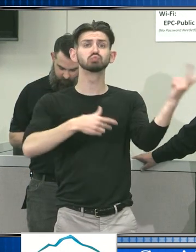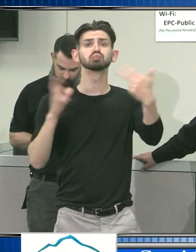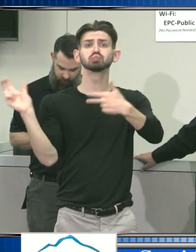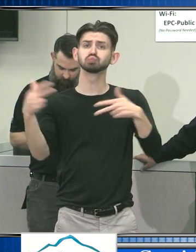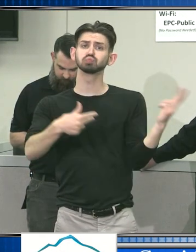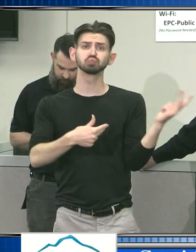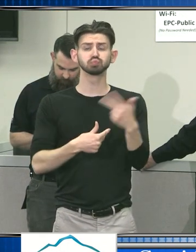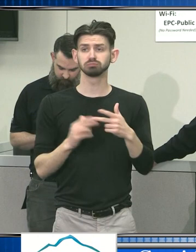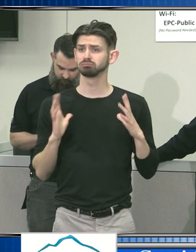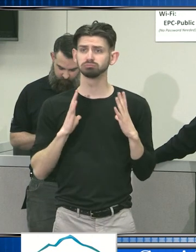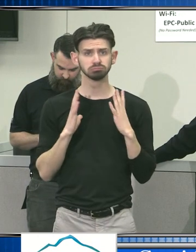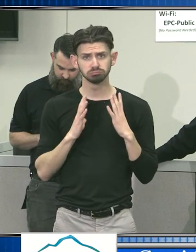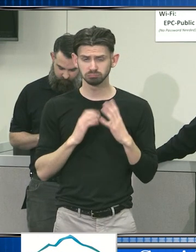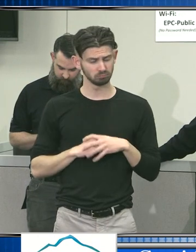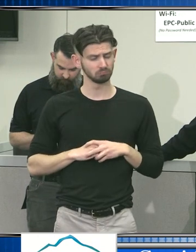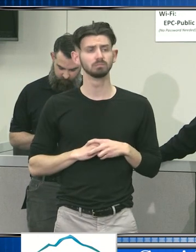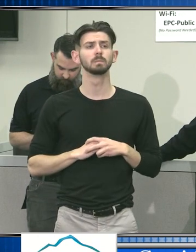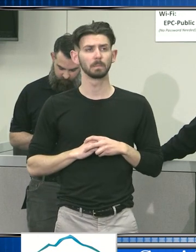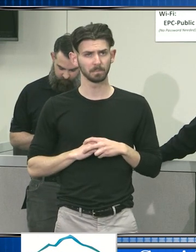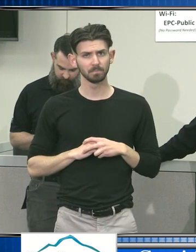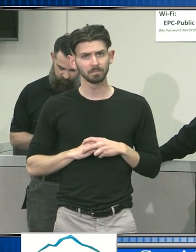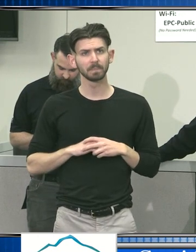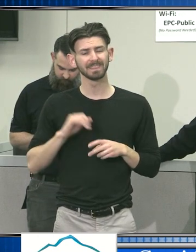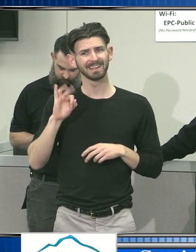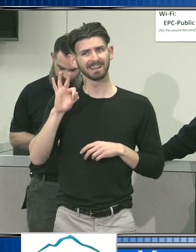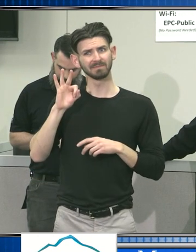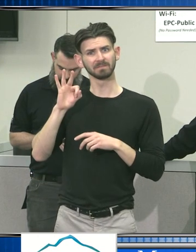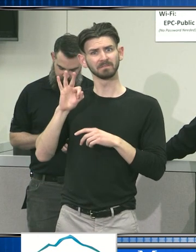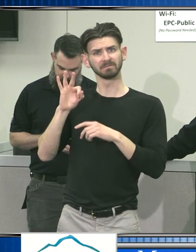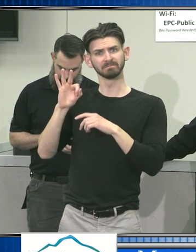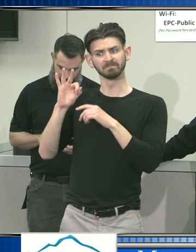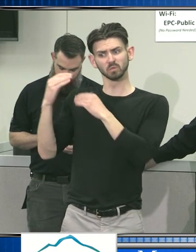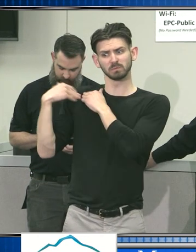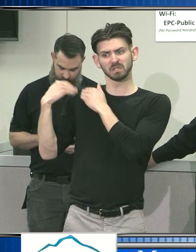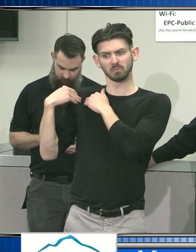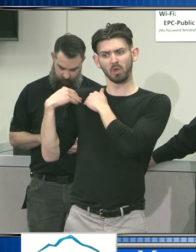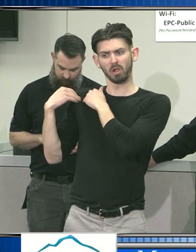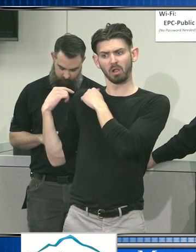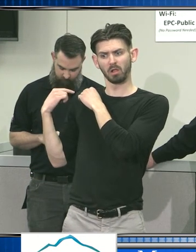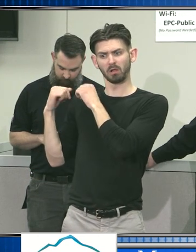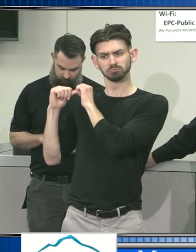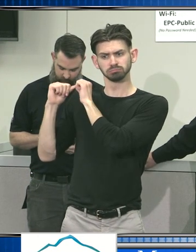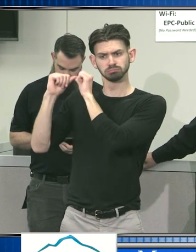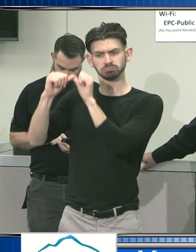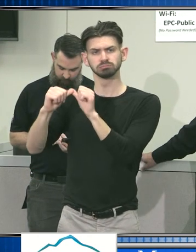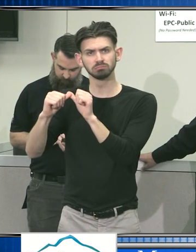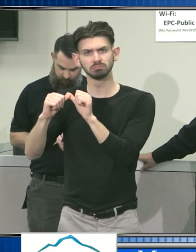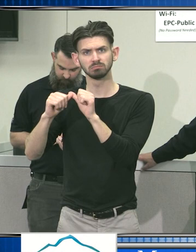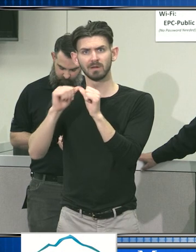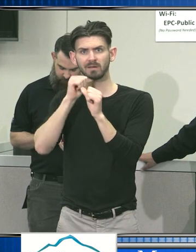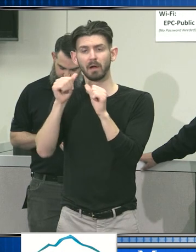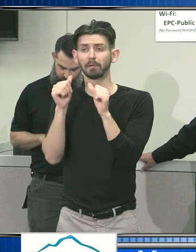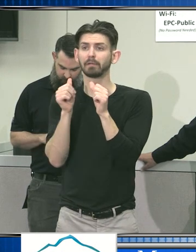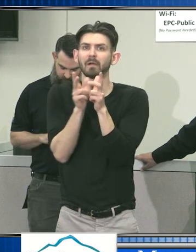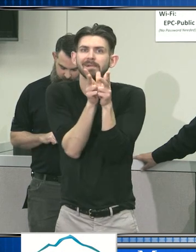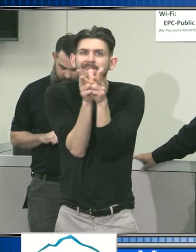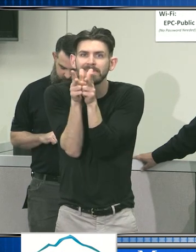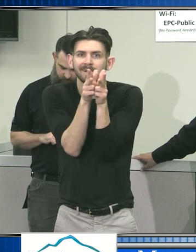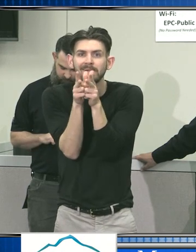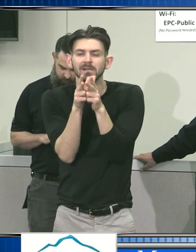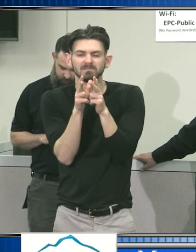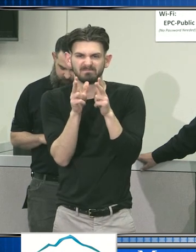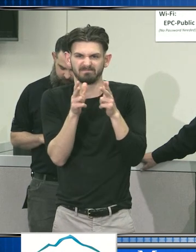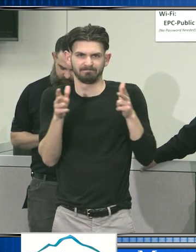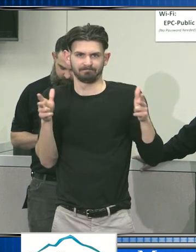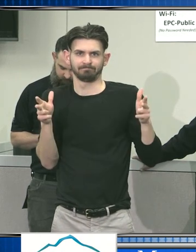most people are perfectly able to be responsible about that and maintain social distancing. As to the closure of the incline, I